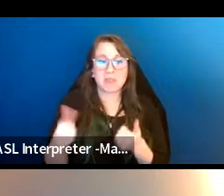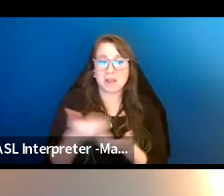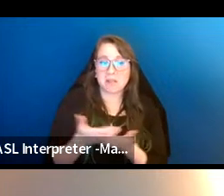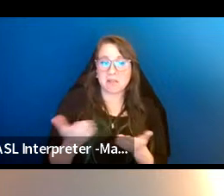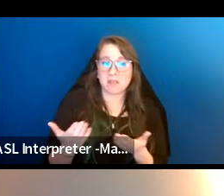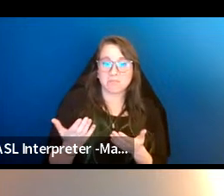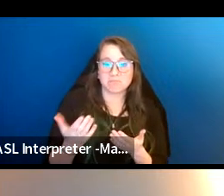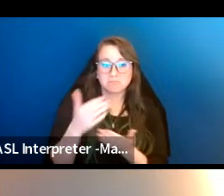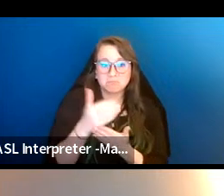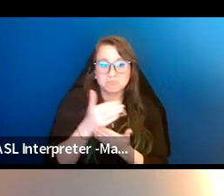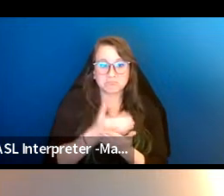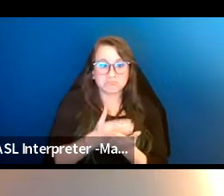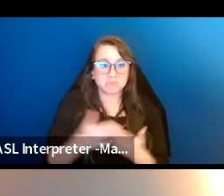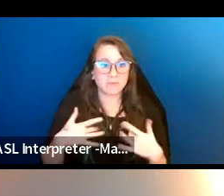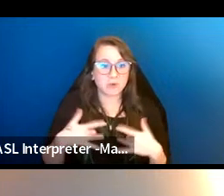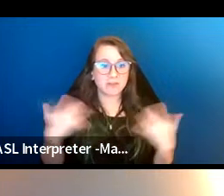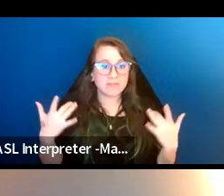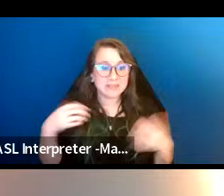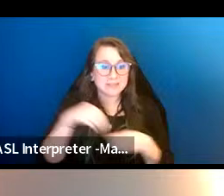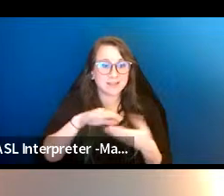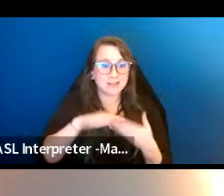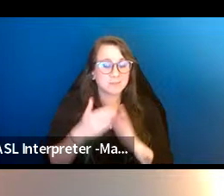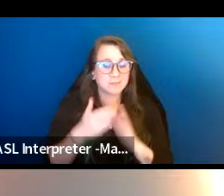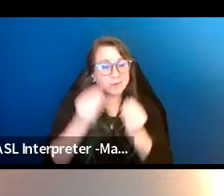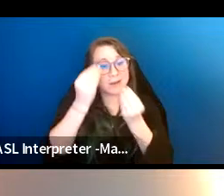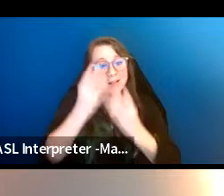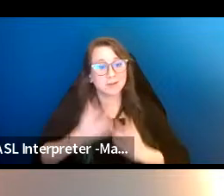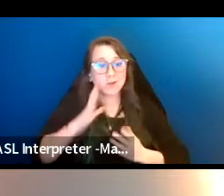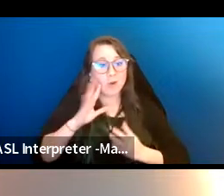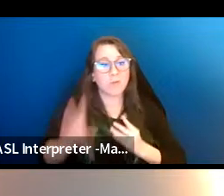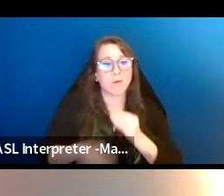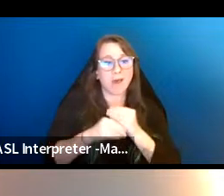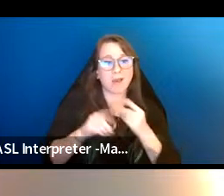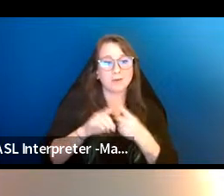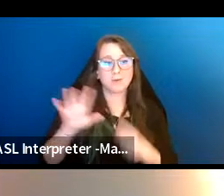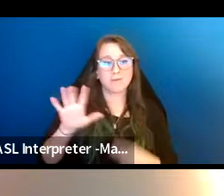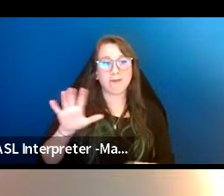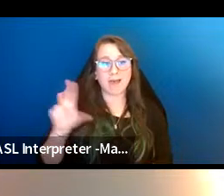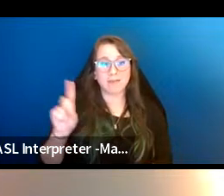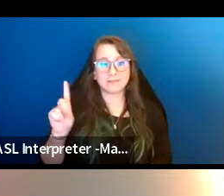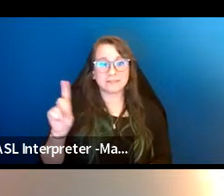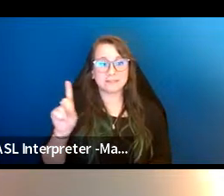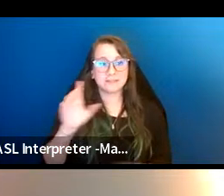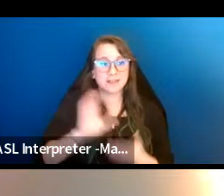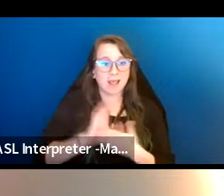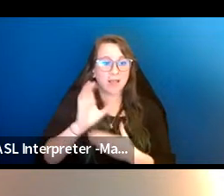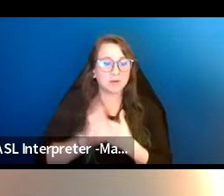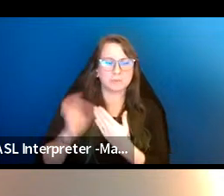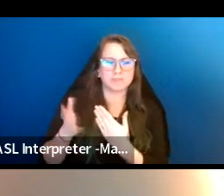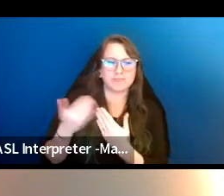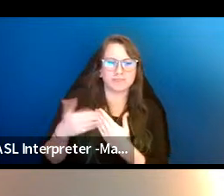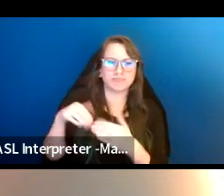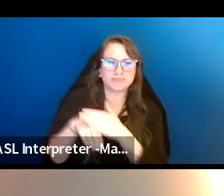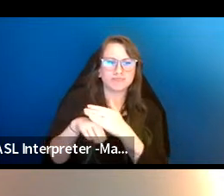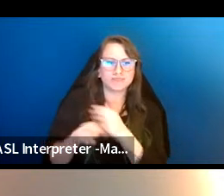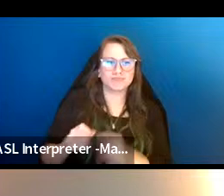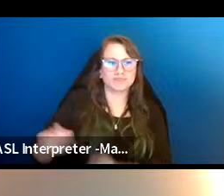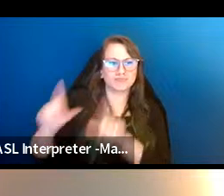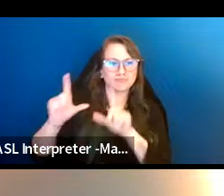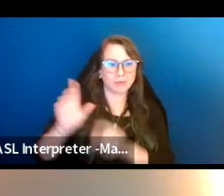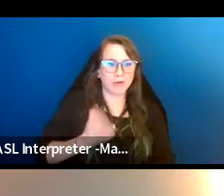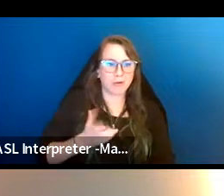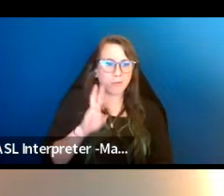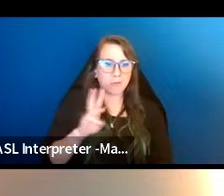events in the community, feel free to let us know so we can place it in our 5D calendar, which is easily accessible on our website. So some items might be